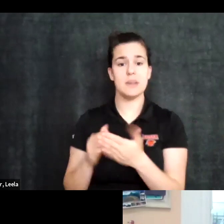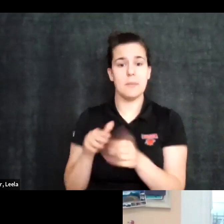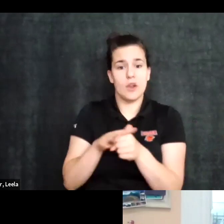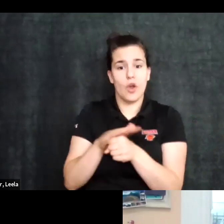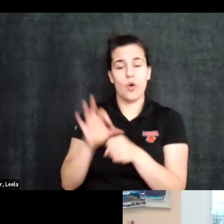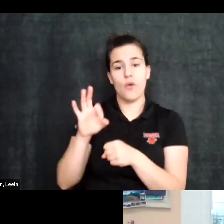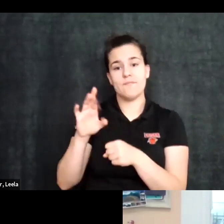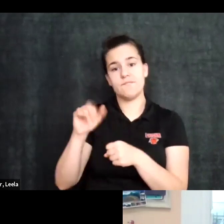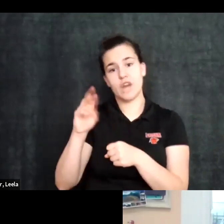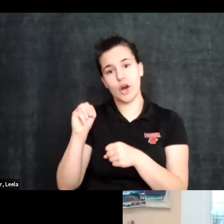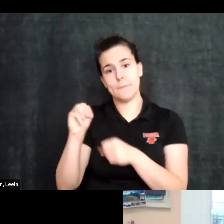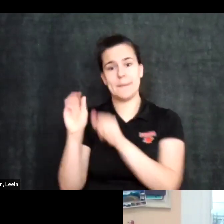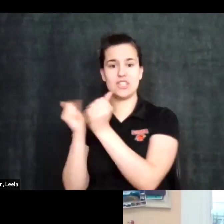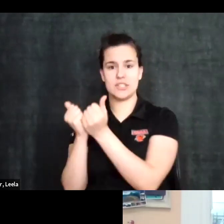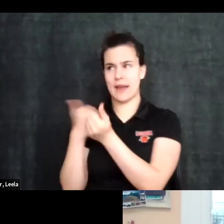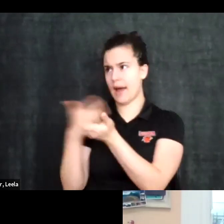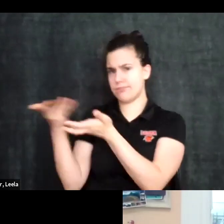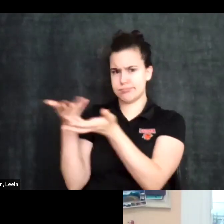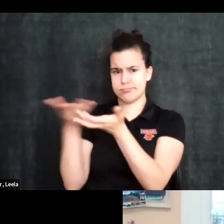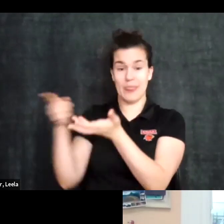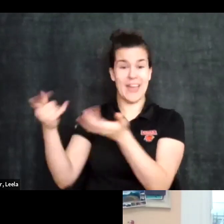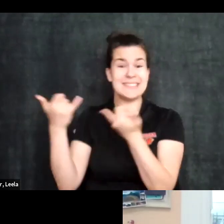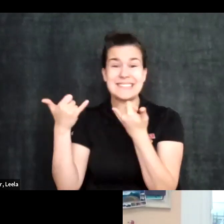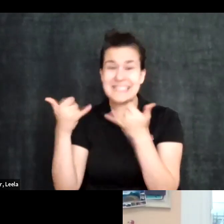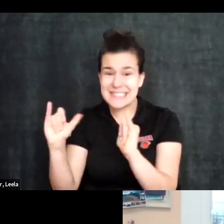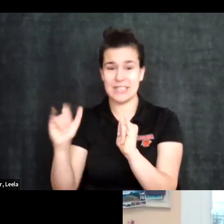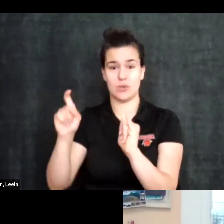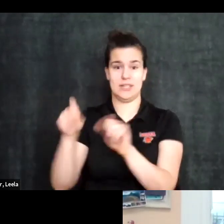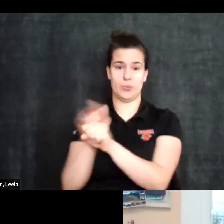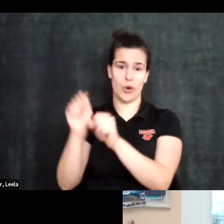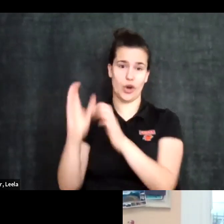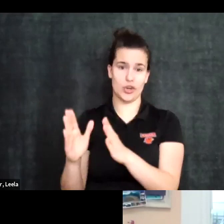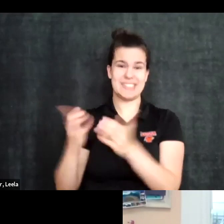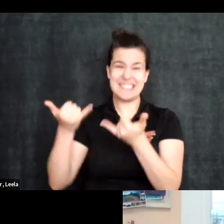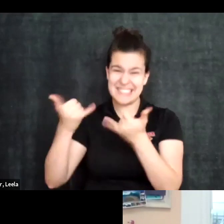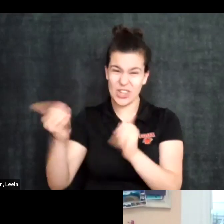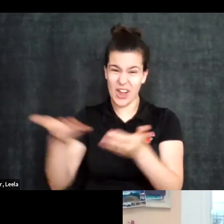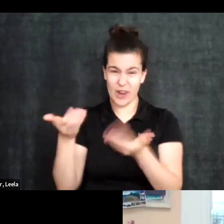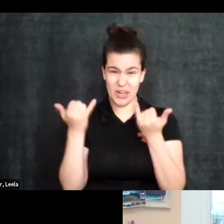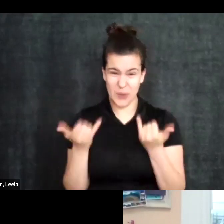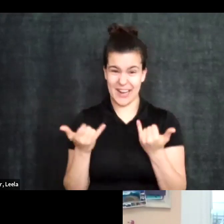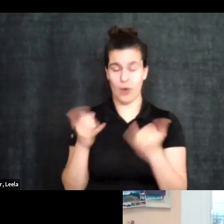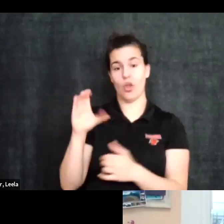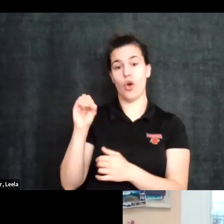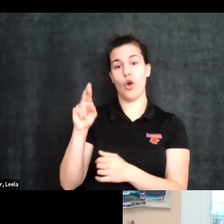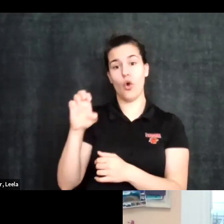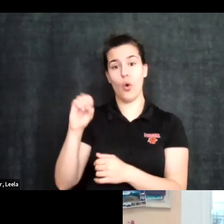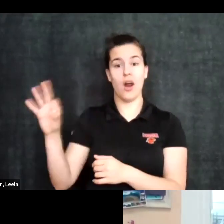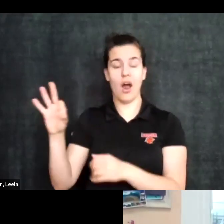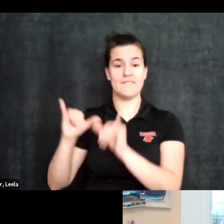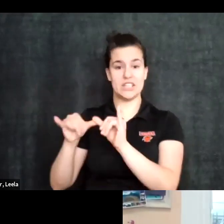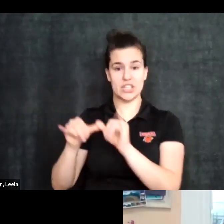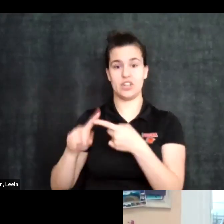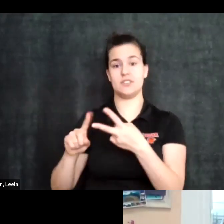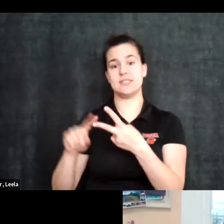Everybody is still looking for new talent. I talked with someone at the Corps of Engineers, they're still hiring. I talked to TxDOT, they're still